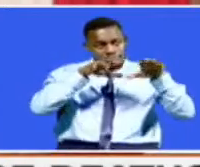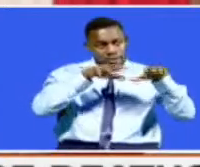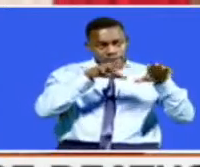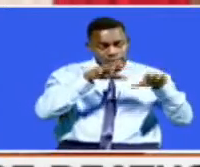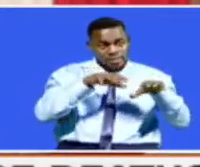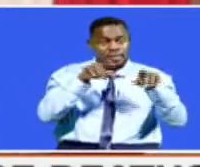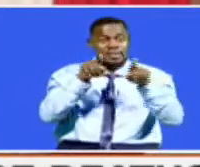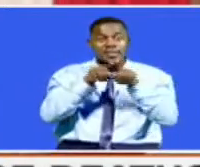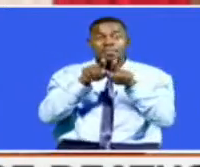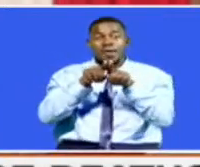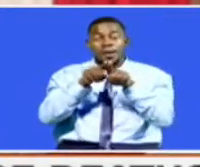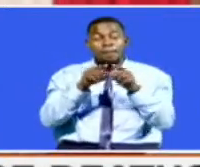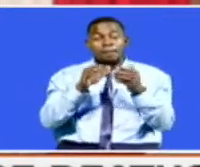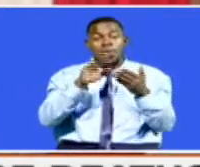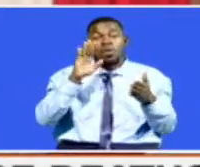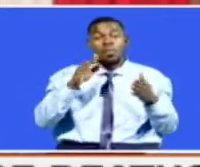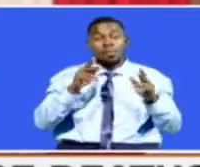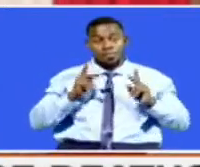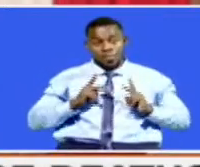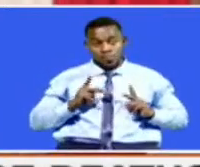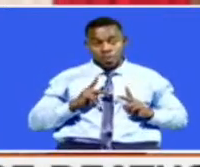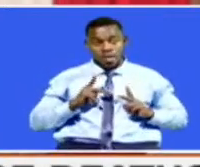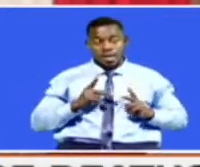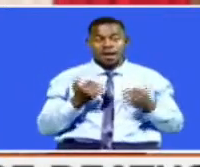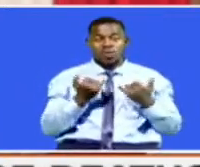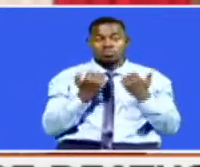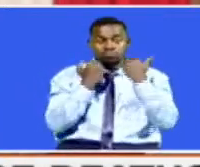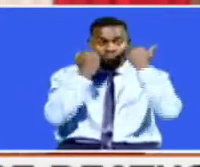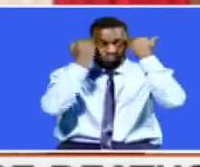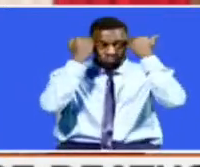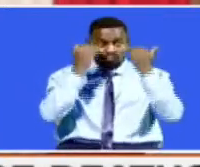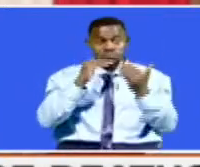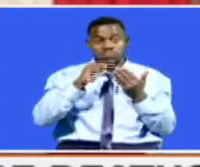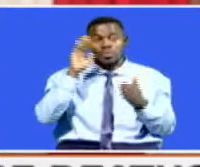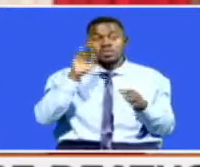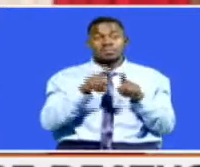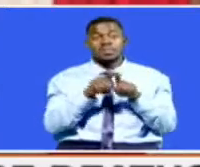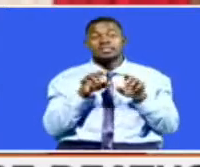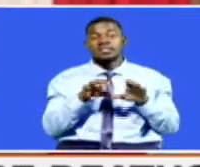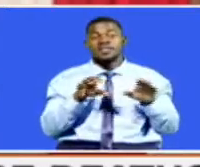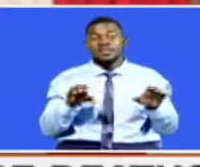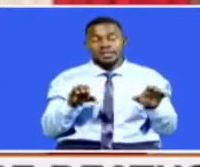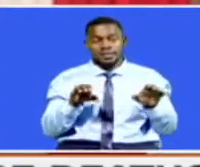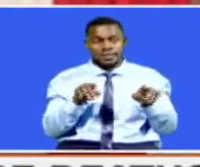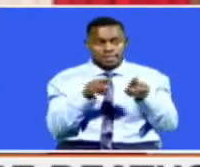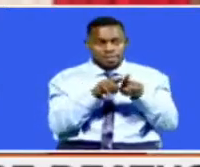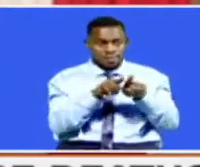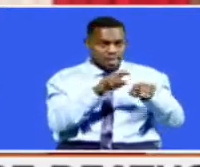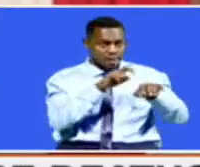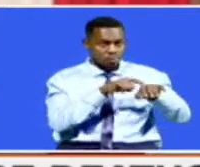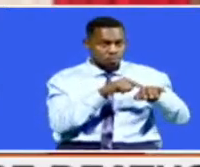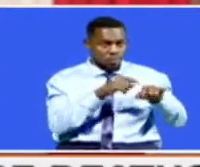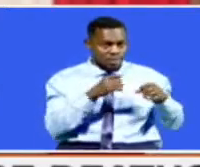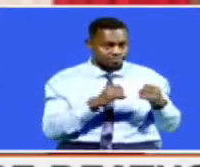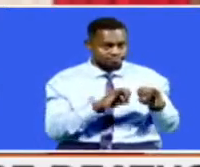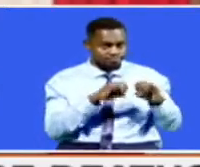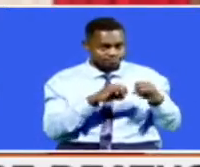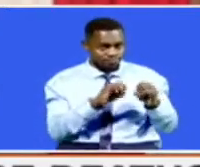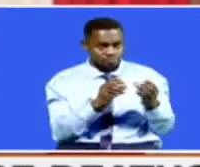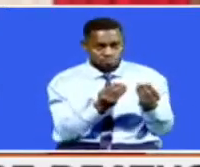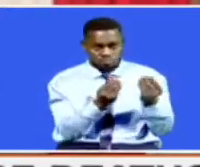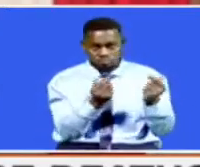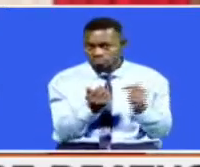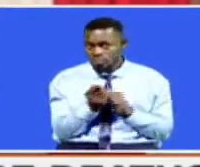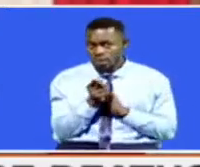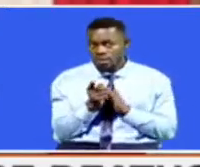a lot of our people are in distress. As we do that work, we